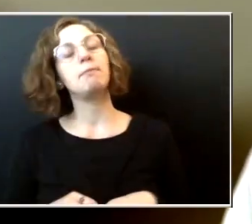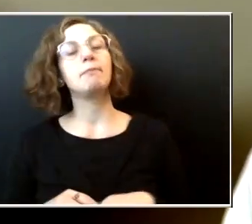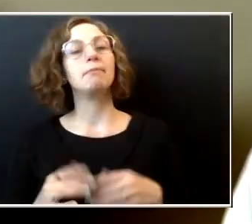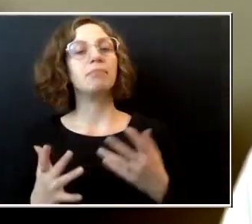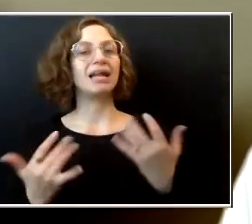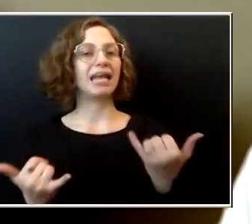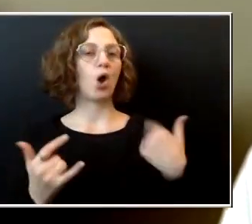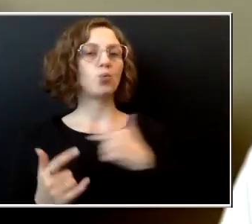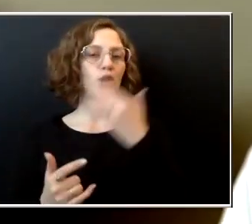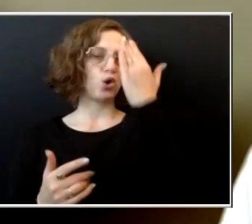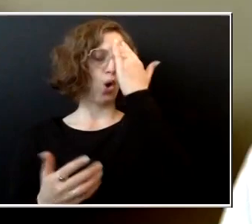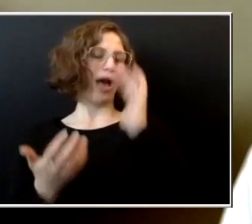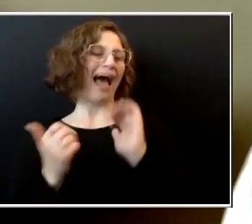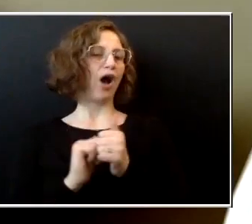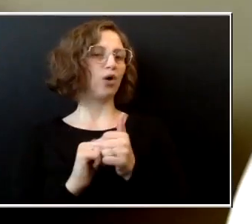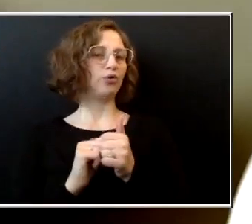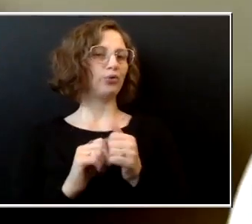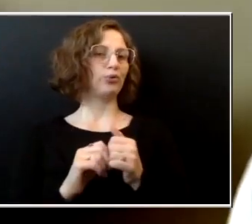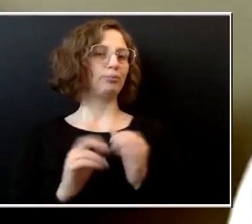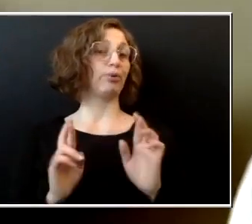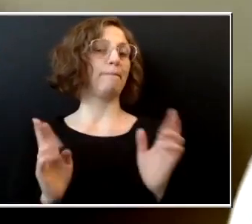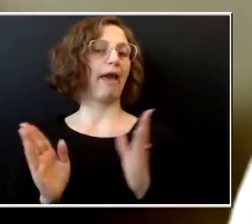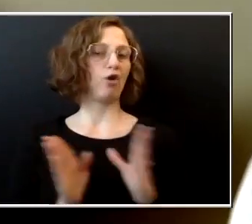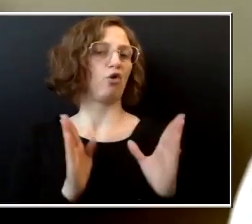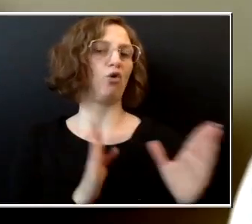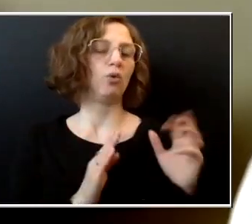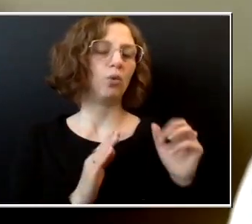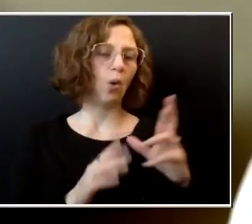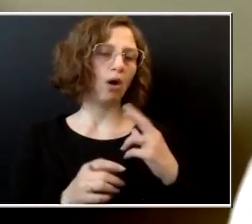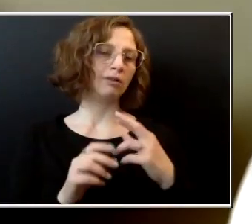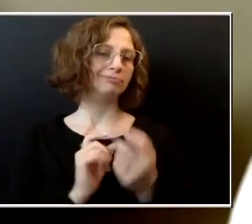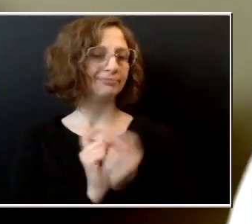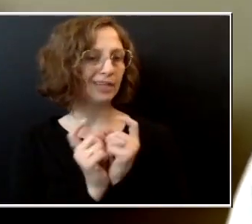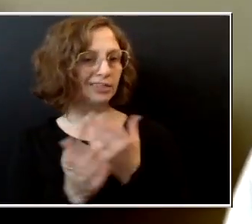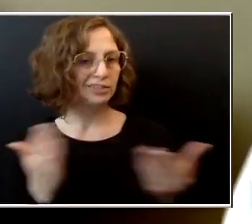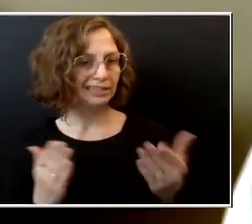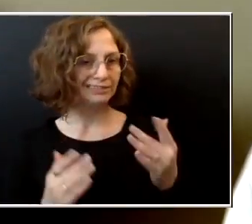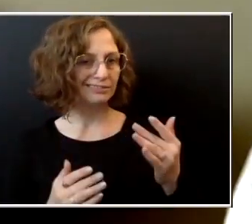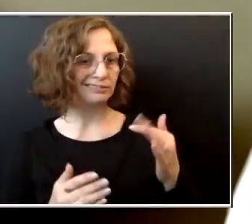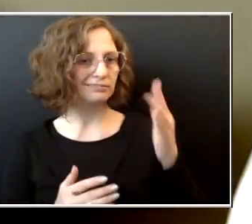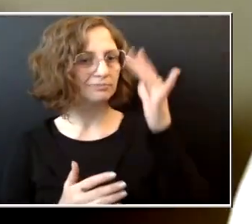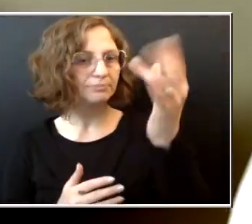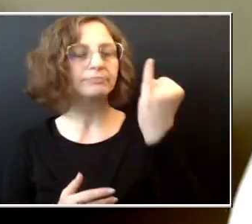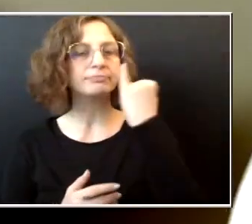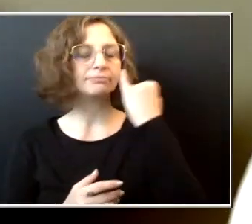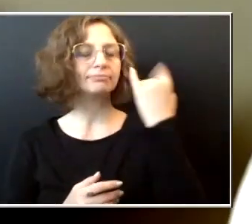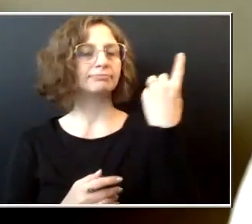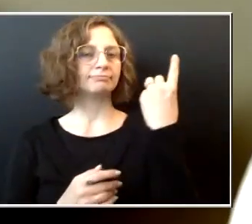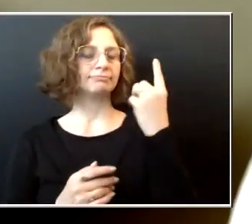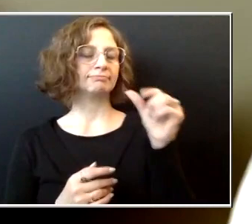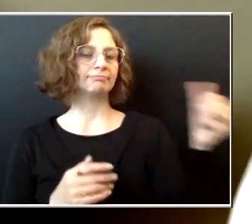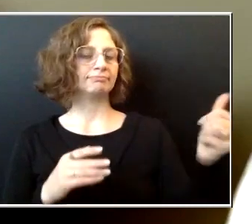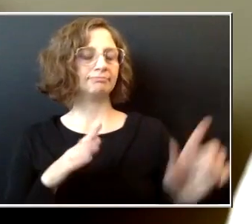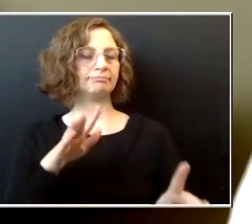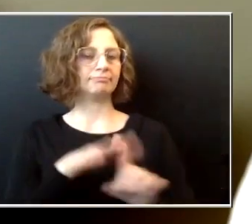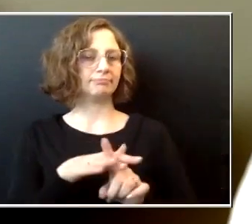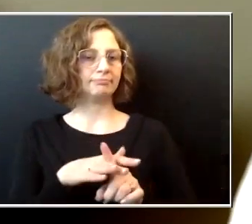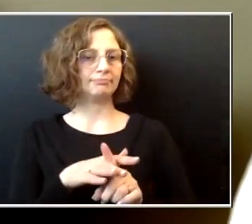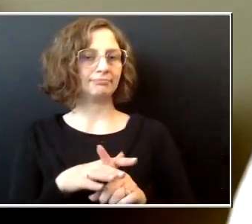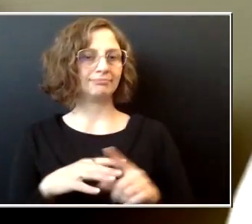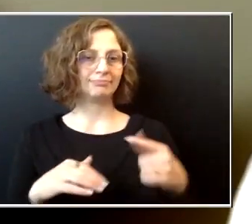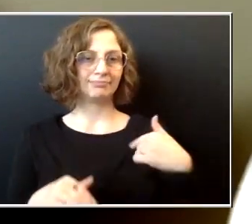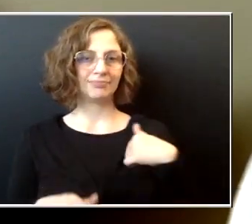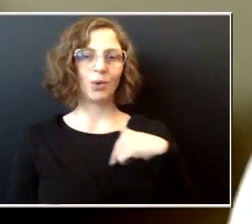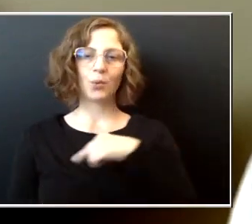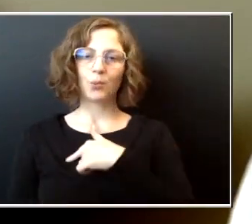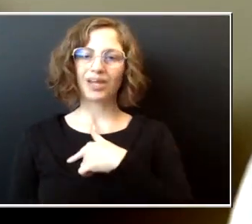the future. So I think that is a big thing, just having people understand that we are no longer such, even